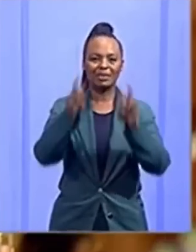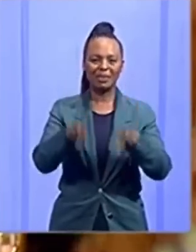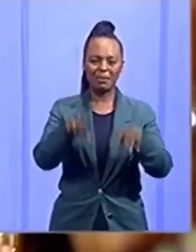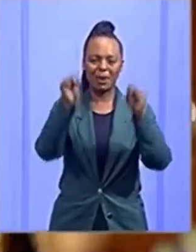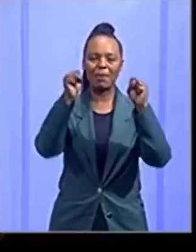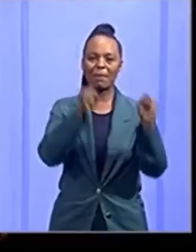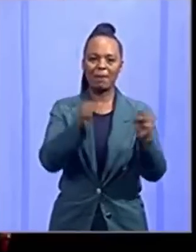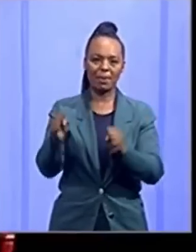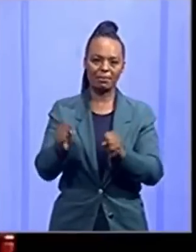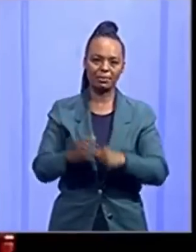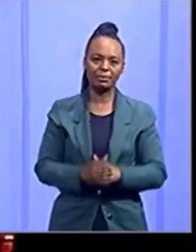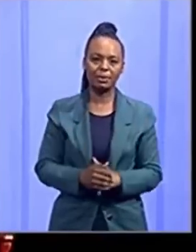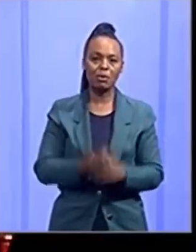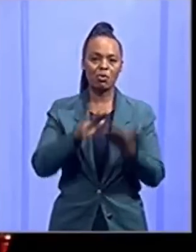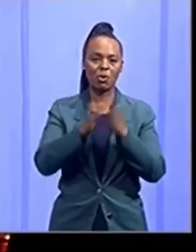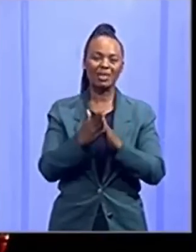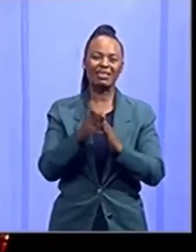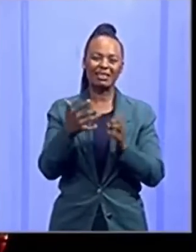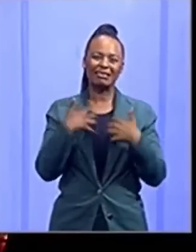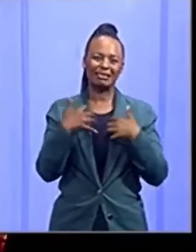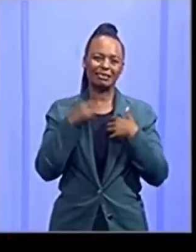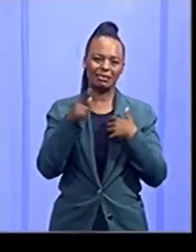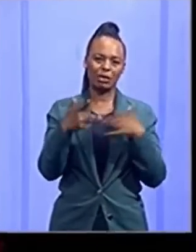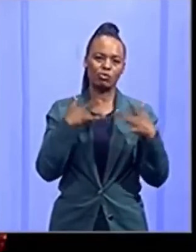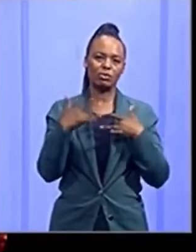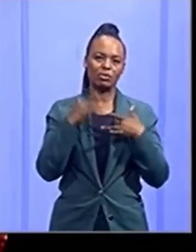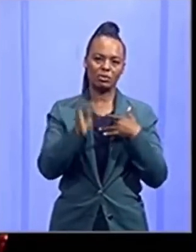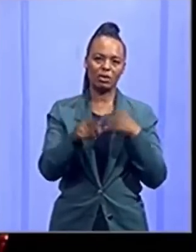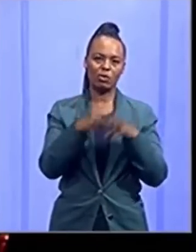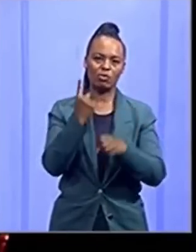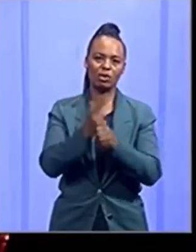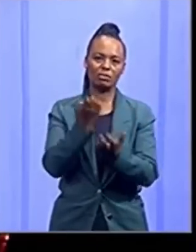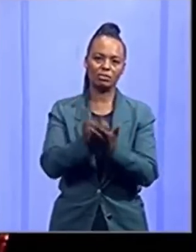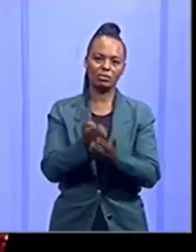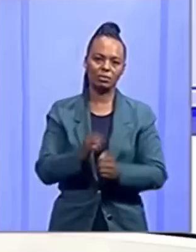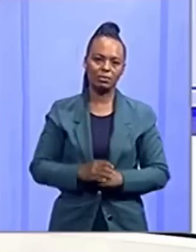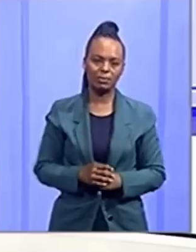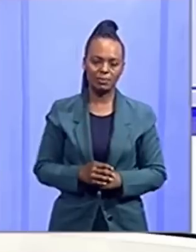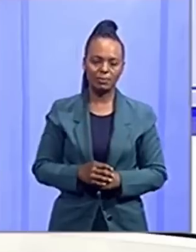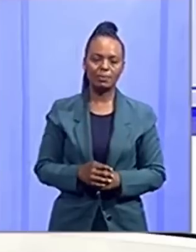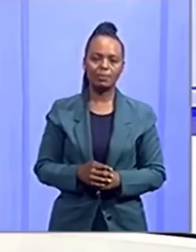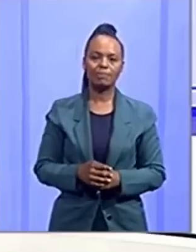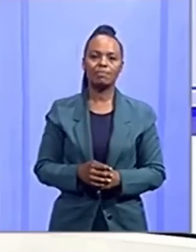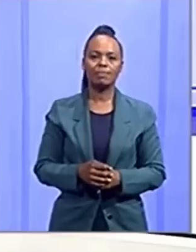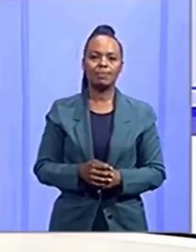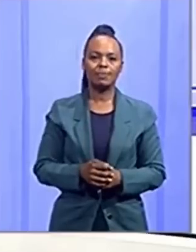mmogo le matshosetsi mo go tsosoloseng ikonomi ya Gauteng.